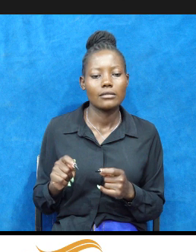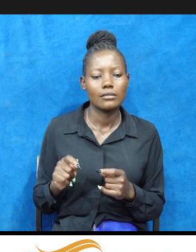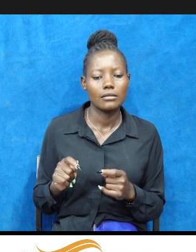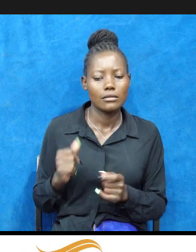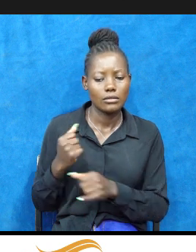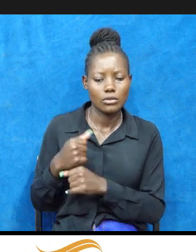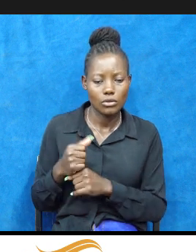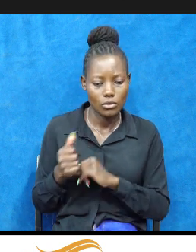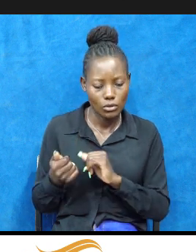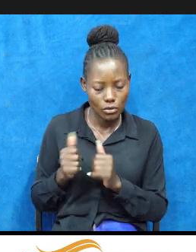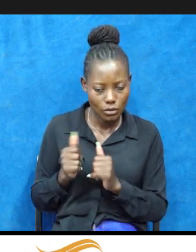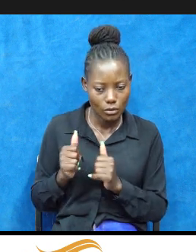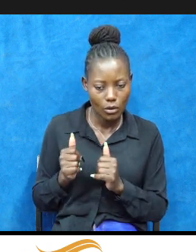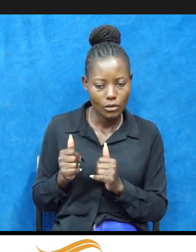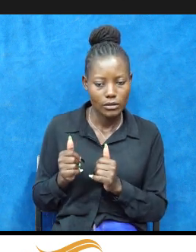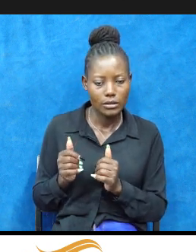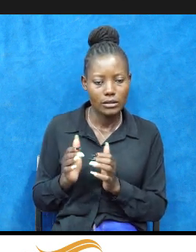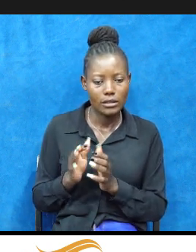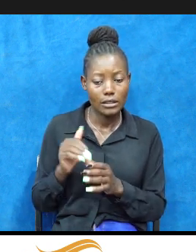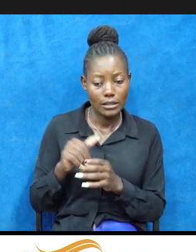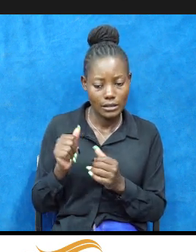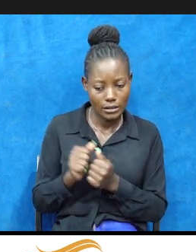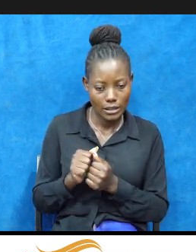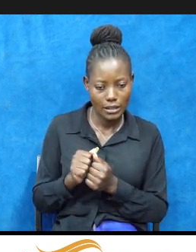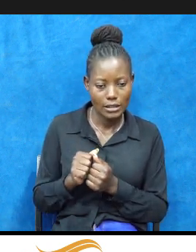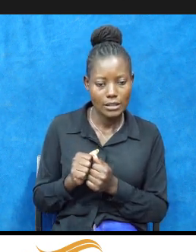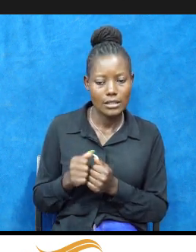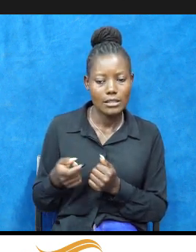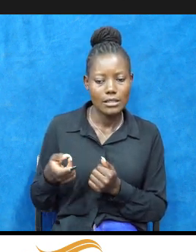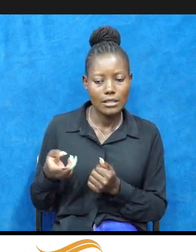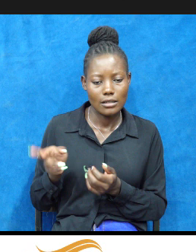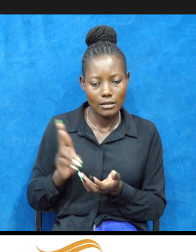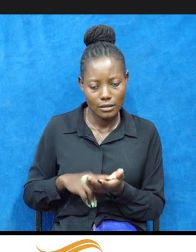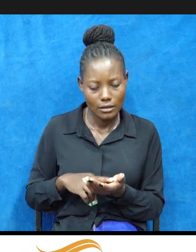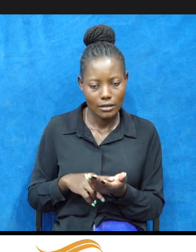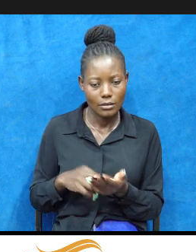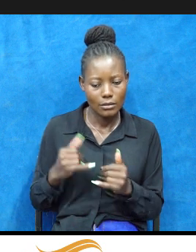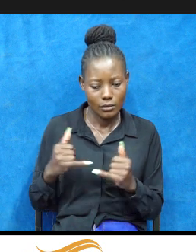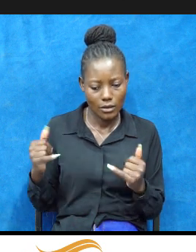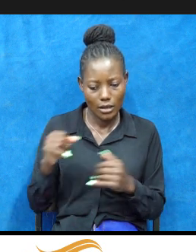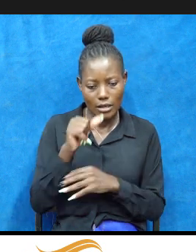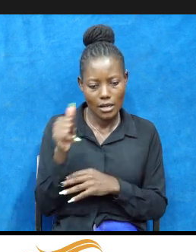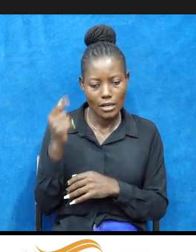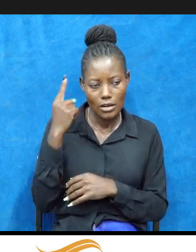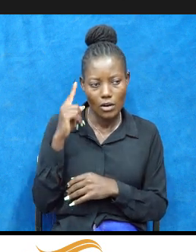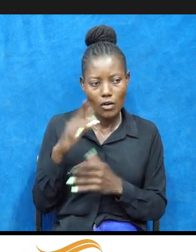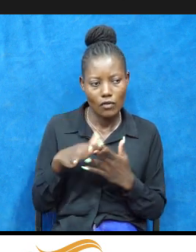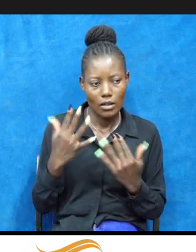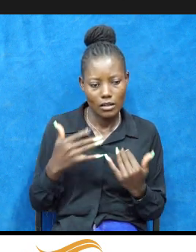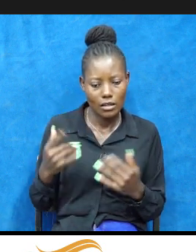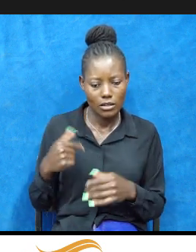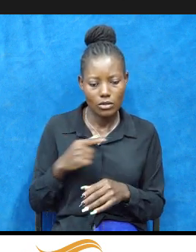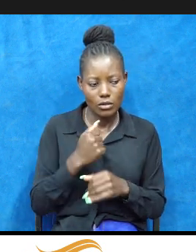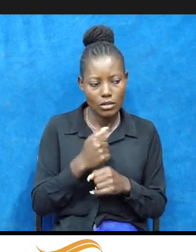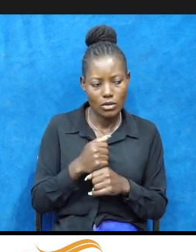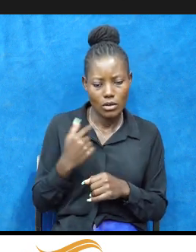as far as they can go in 10 bounds. The straight leg bounding, double leg hops, any of those drills that we're doing, we're trying to get them to